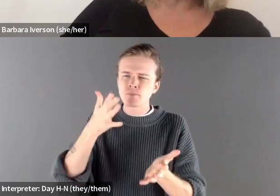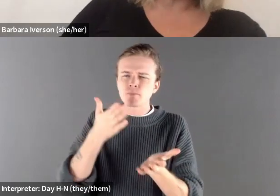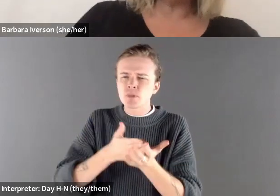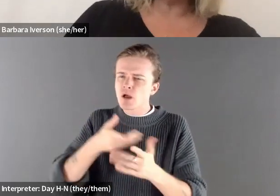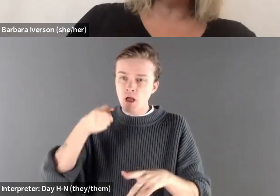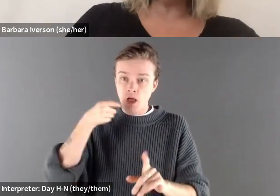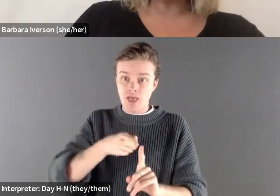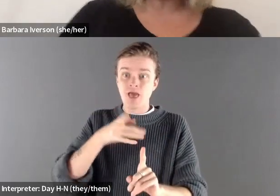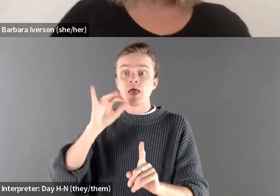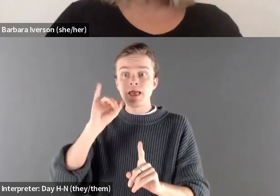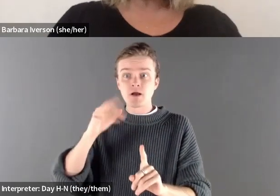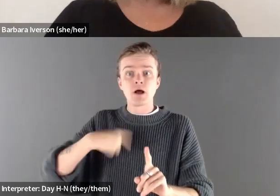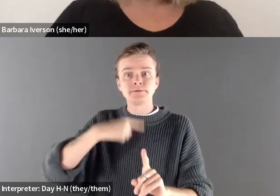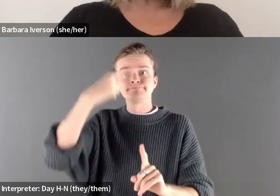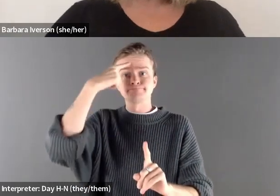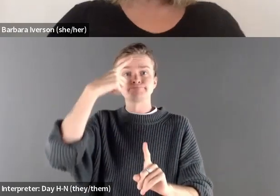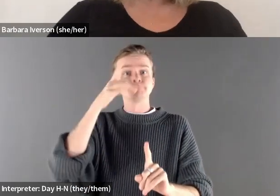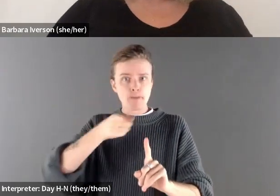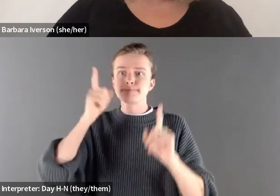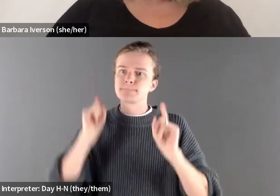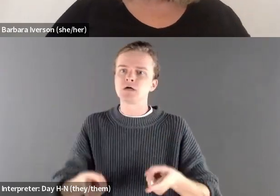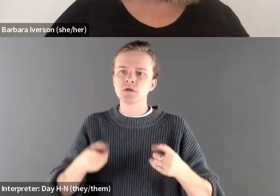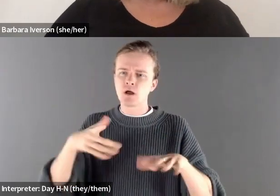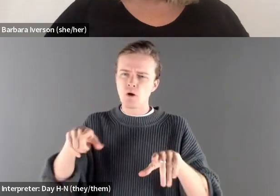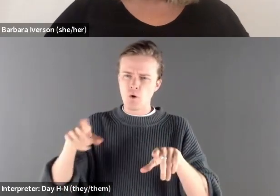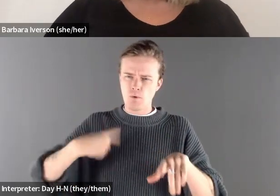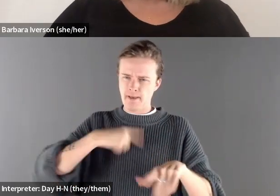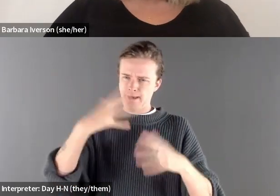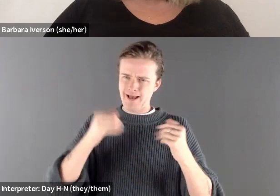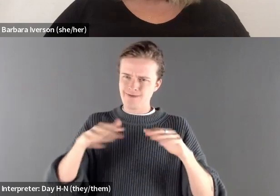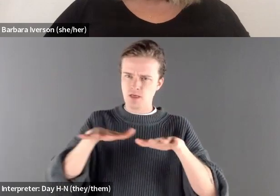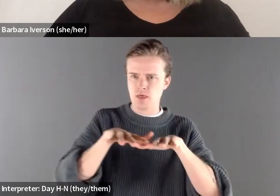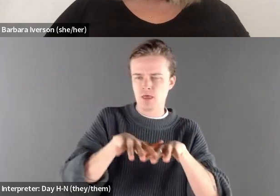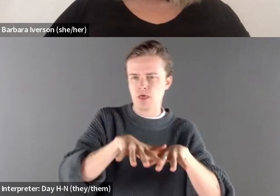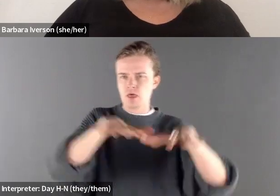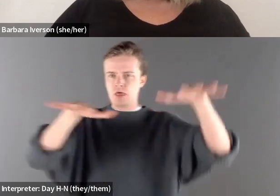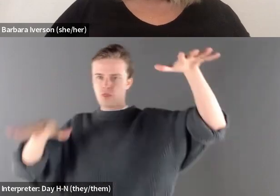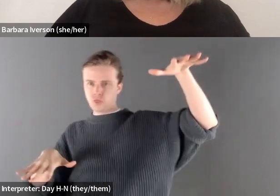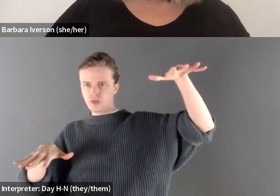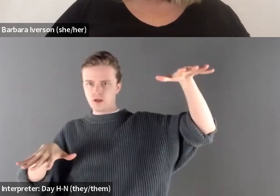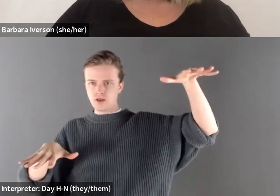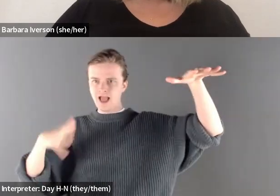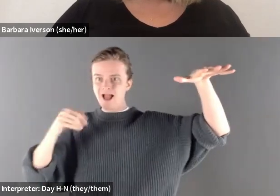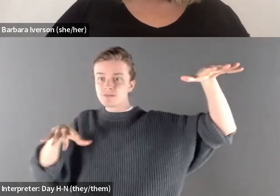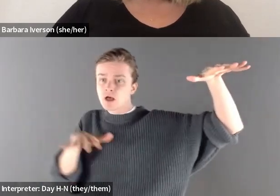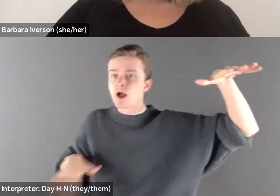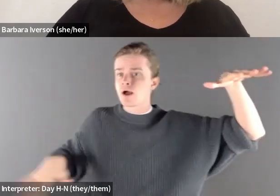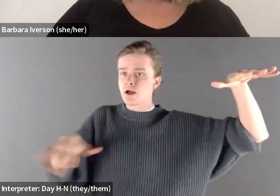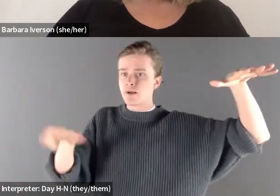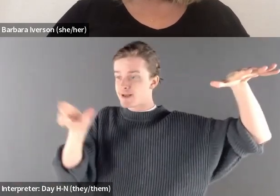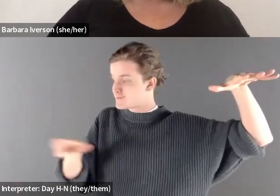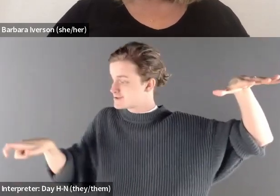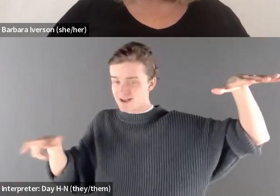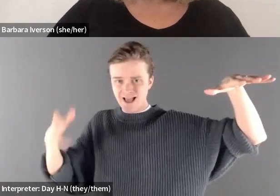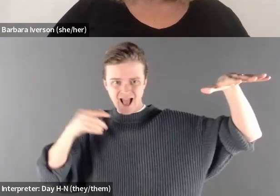computation, on technology, AI, what have you. And that really serves to exacerbate the issue of apathy, right? Because if you know that there's a